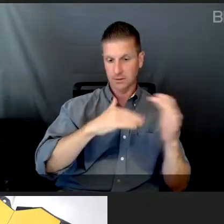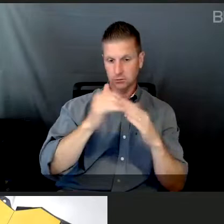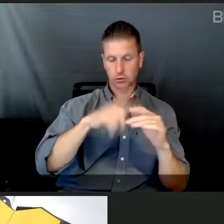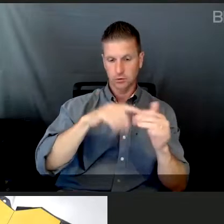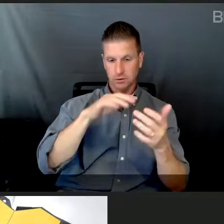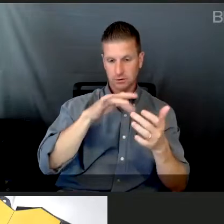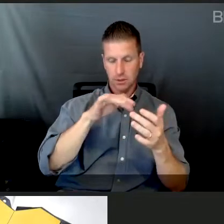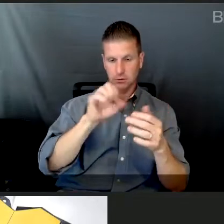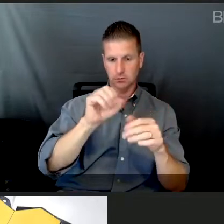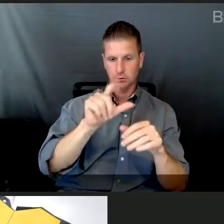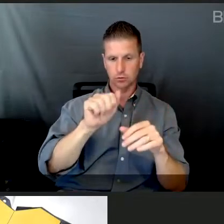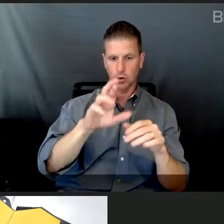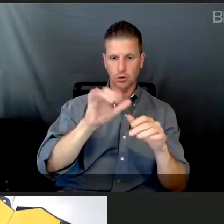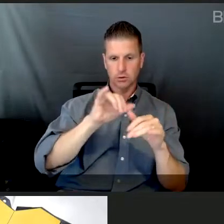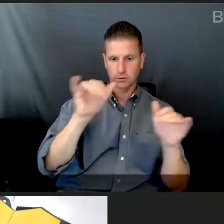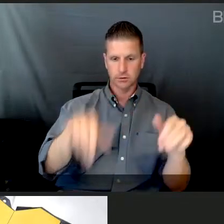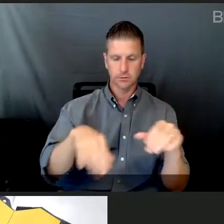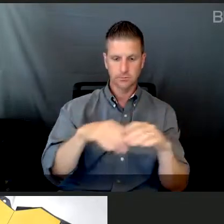system.